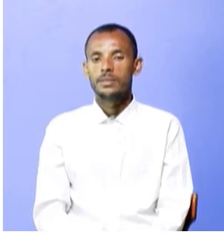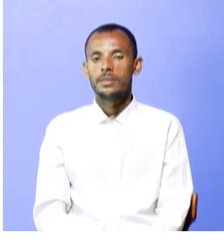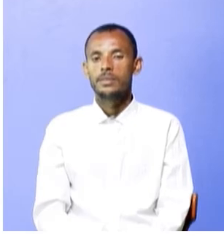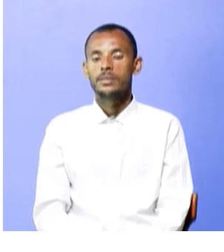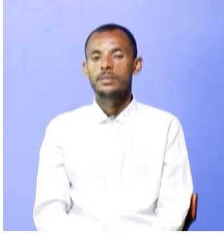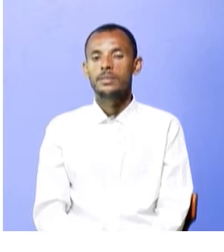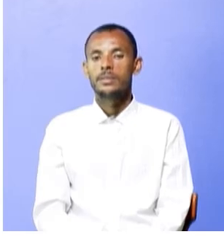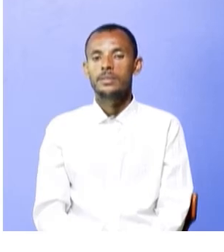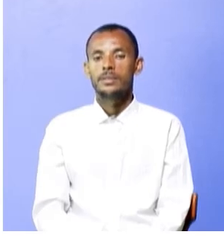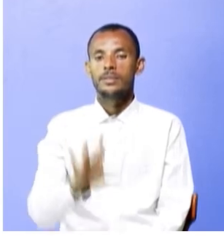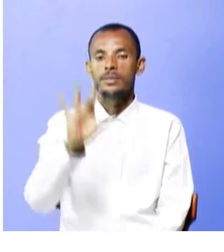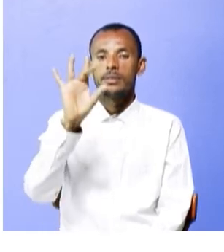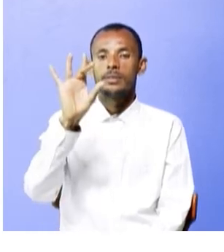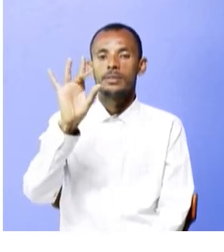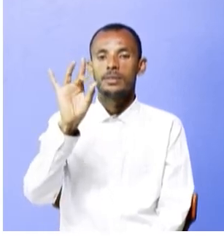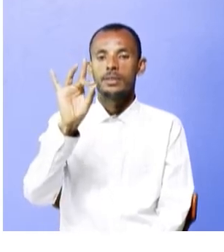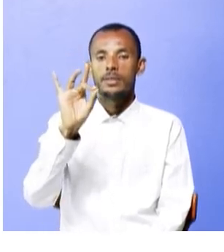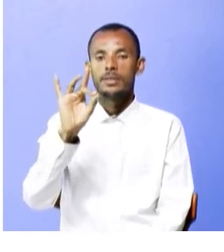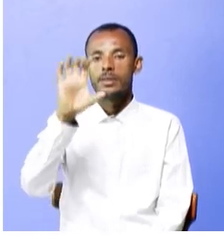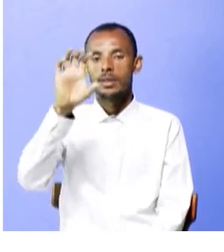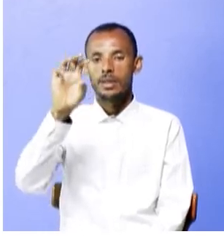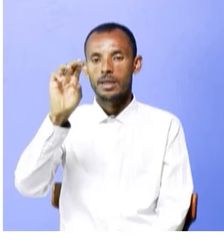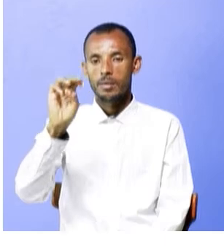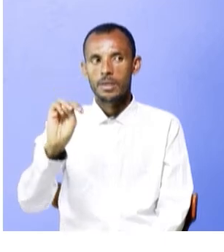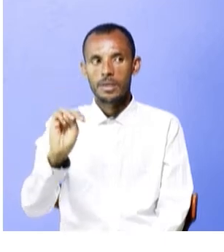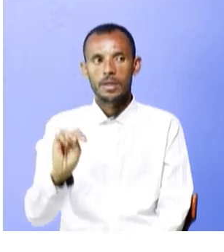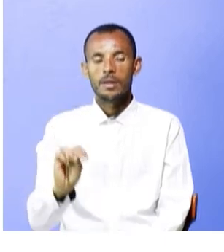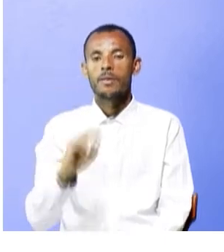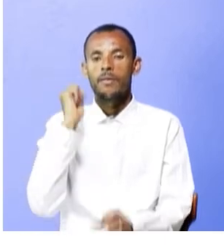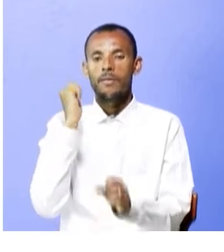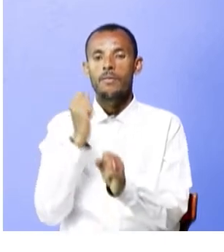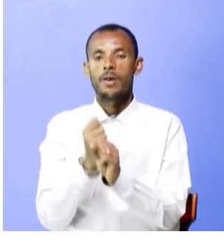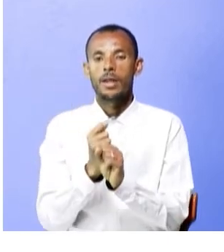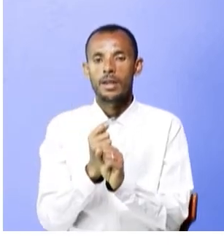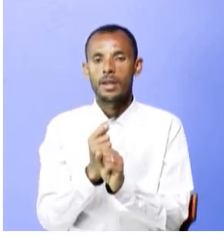say 8 centimeter, find